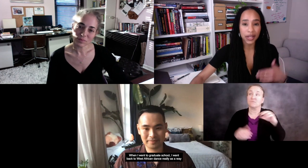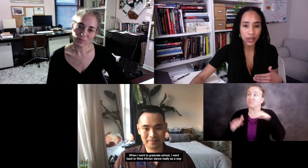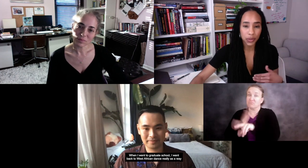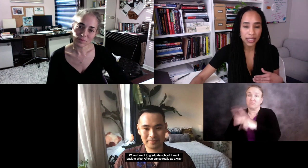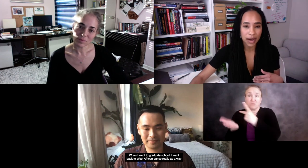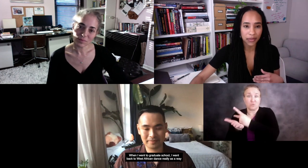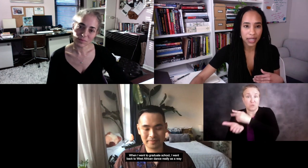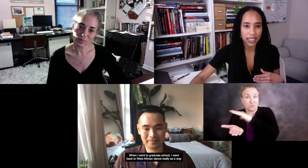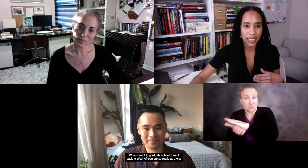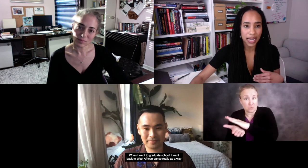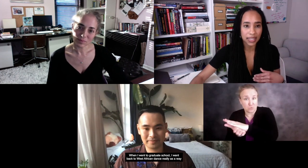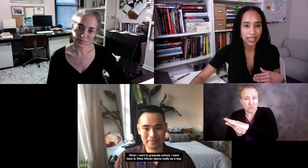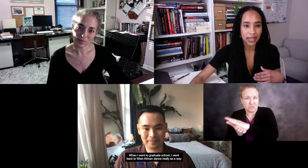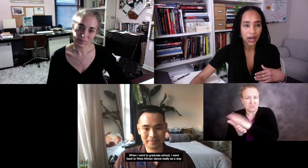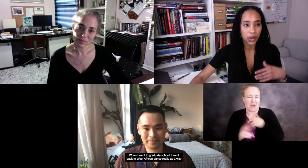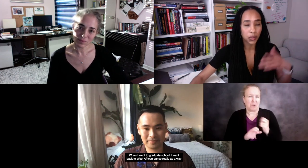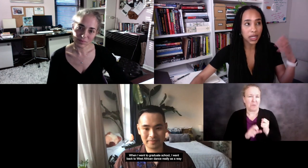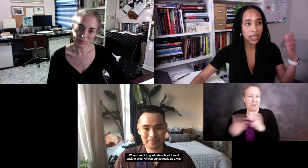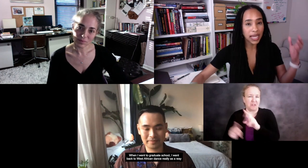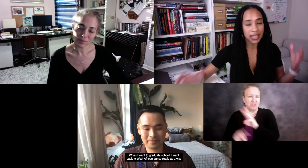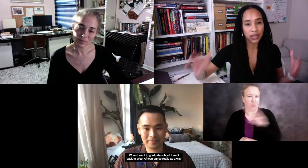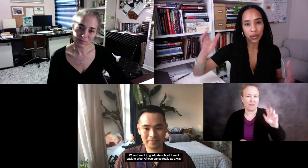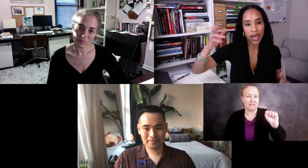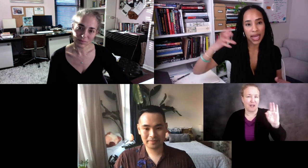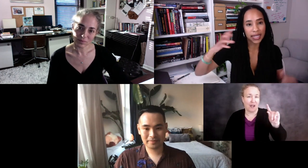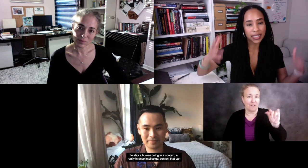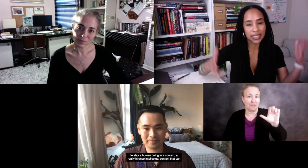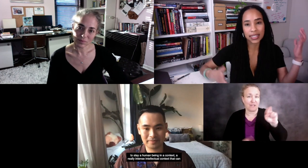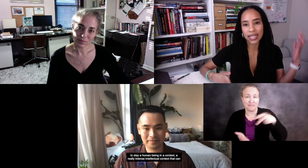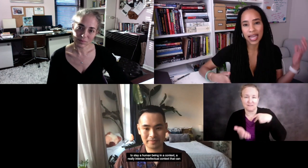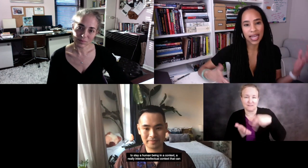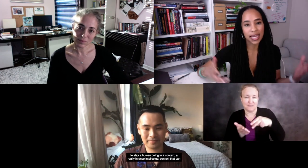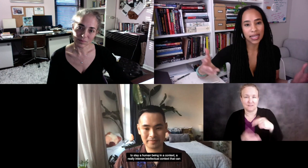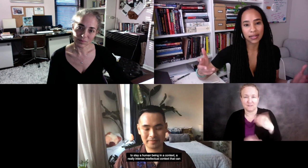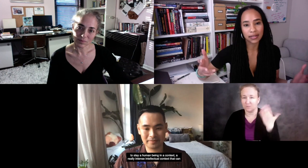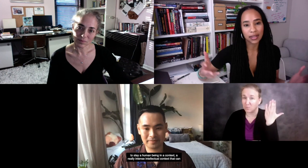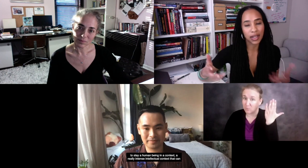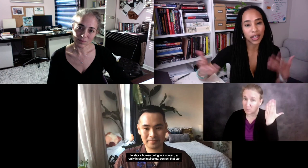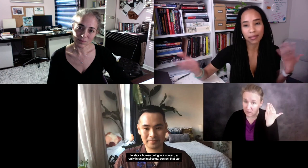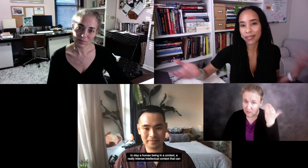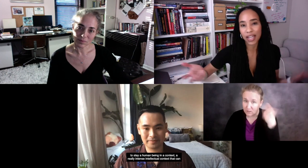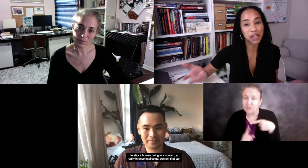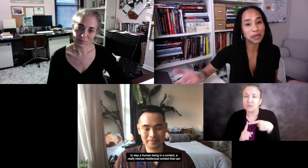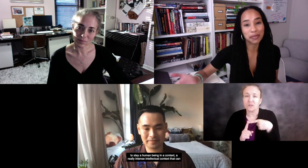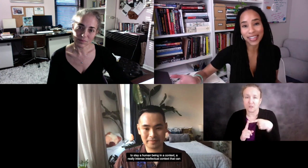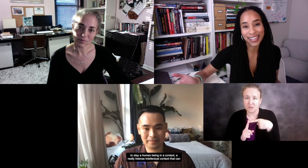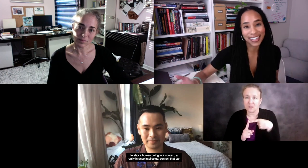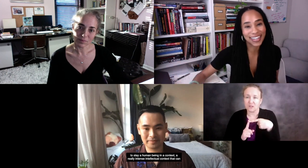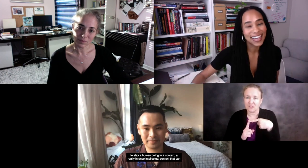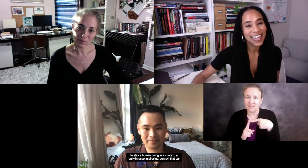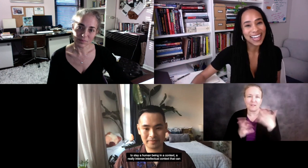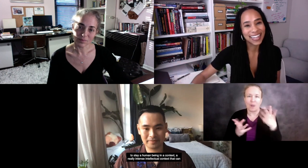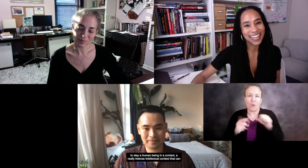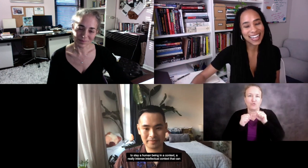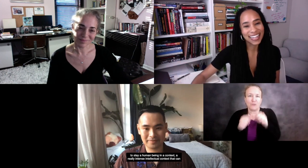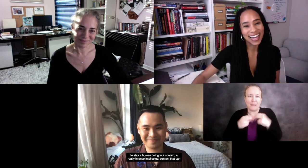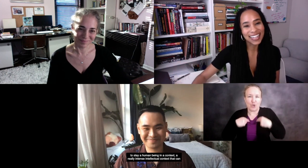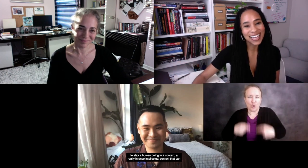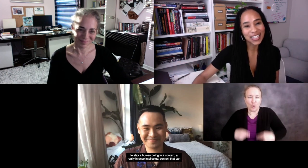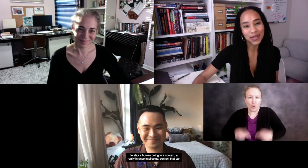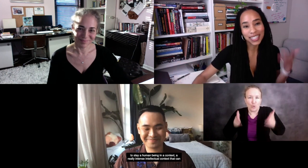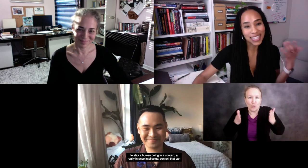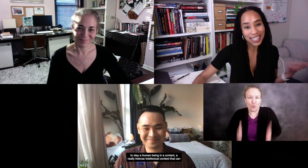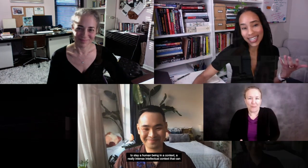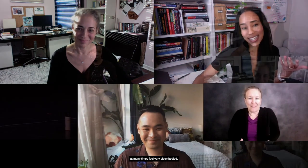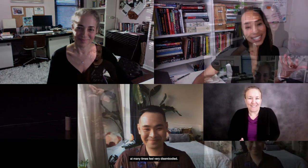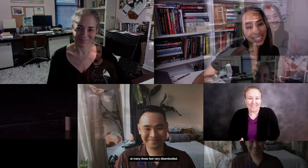went back to West African dance really as a way to stay a human being in a